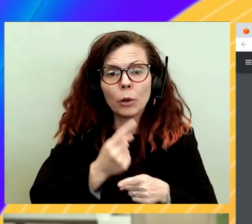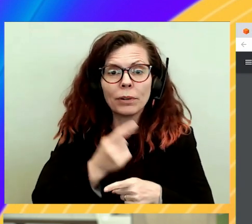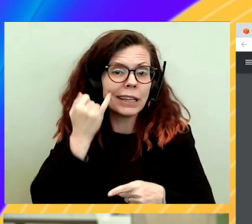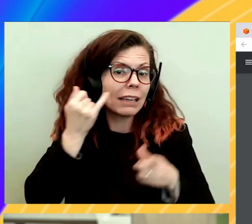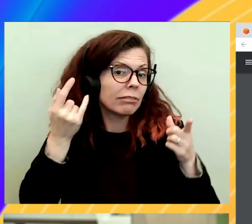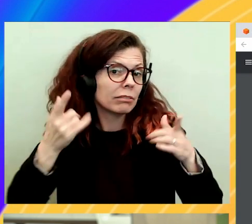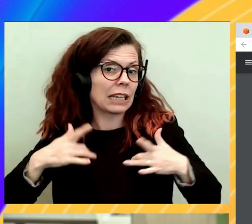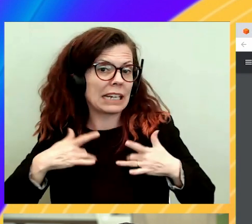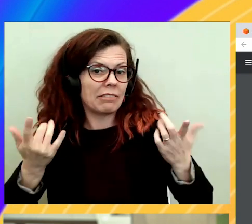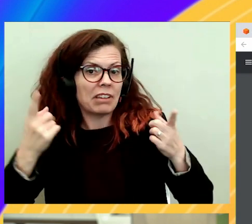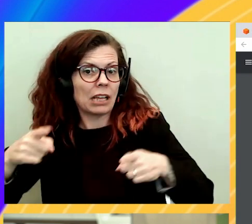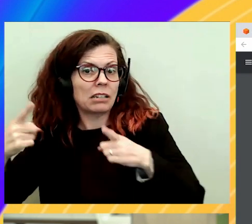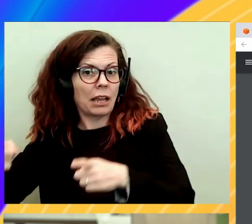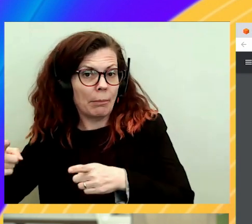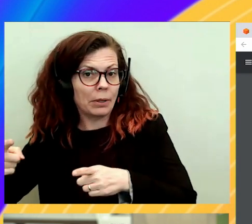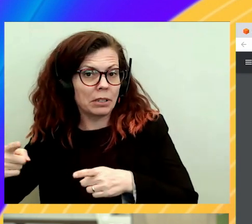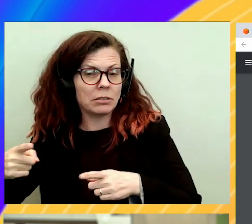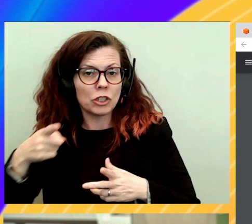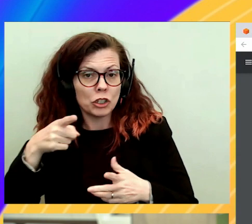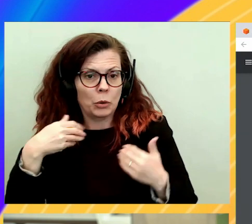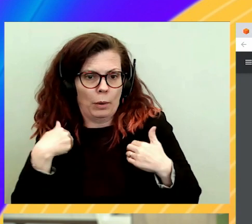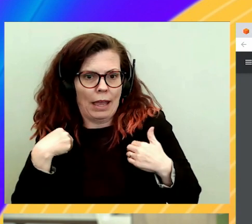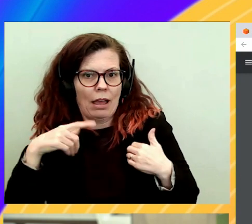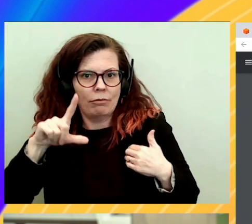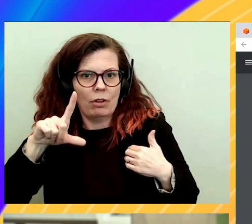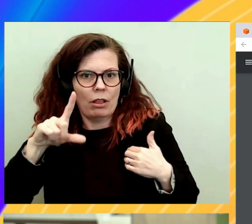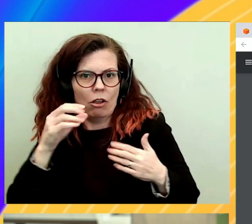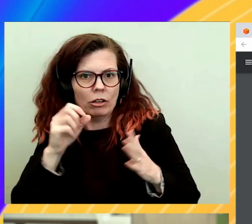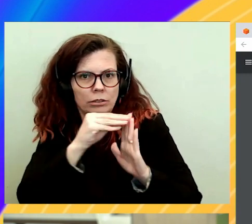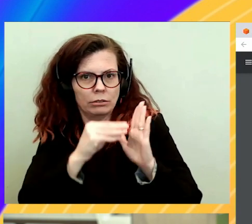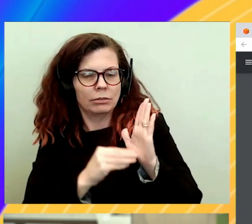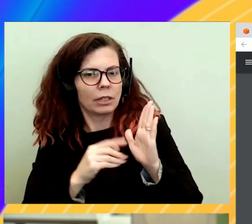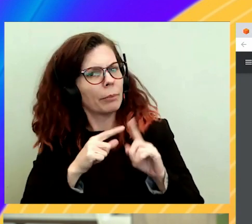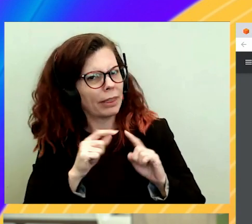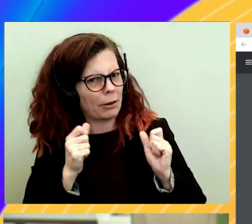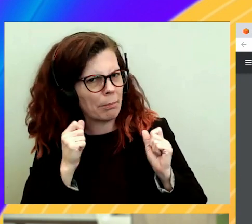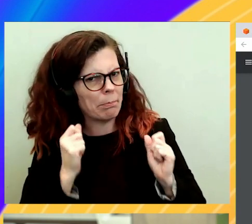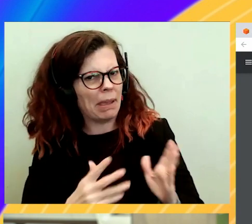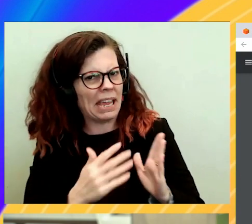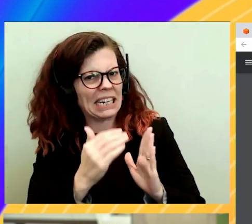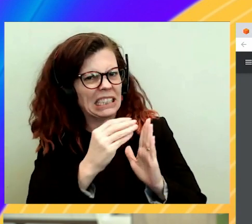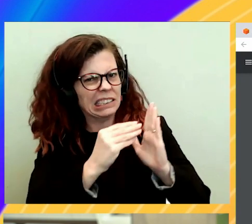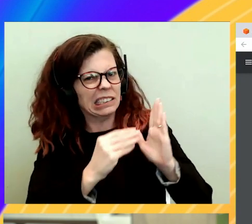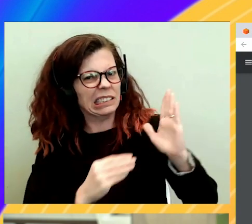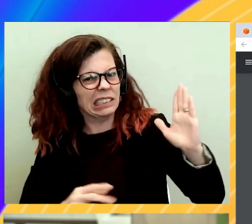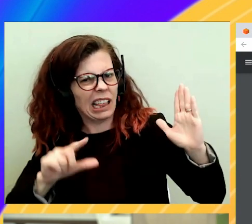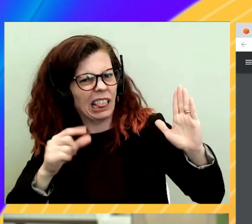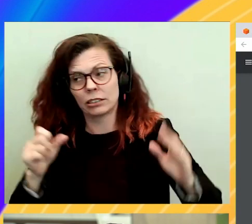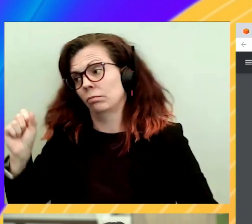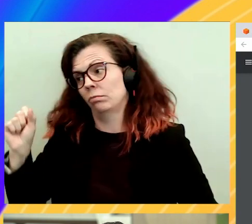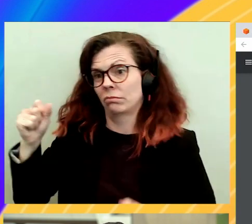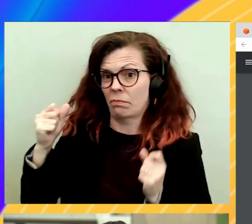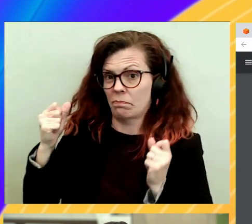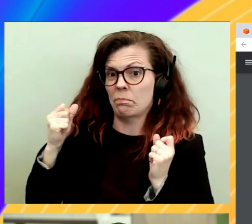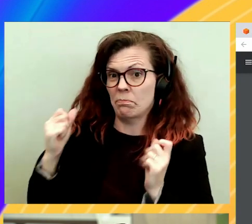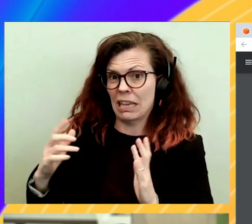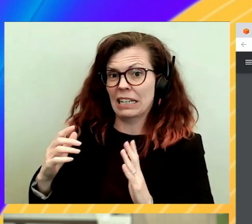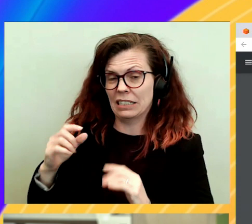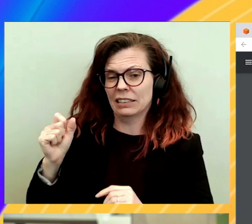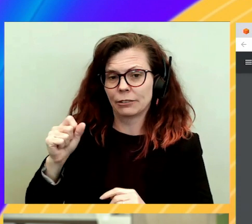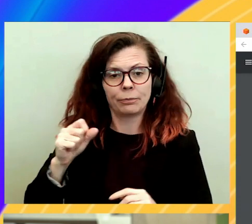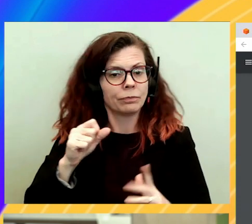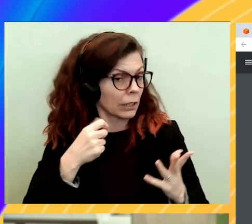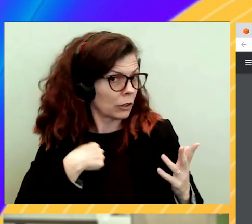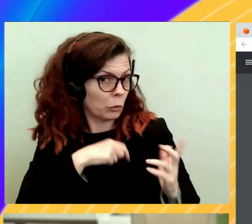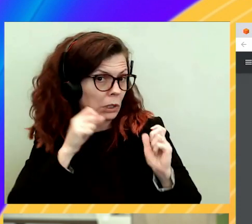happens, you have the logs. But there's a lot of logs. And so there is a lot of logs. We can do some research